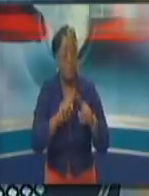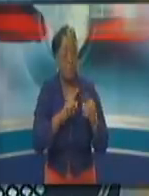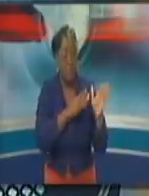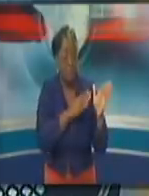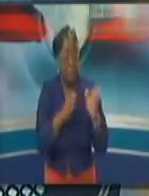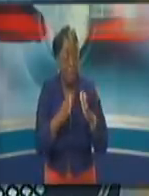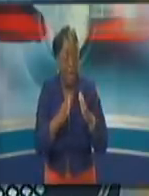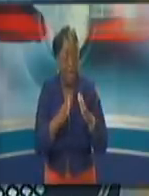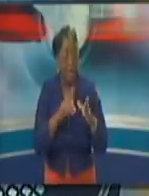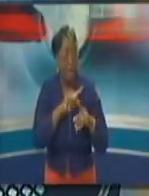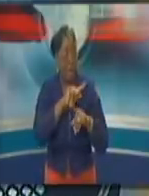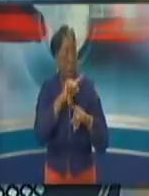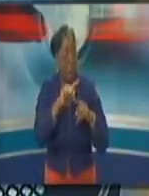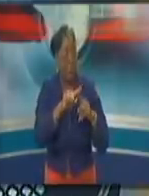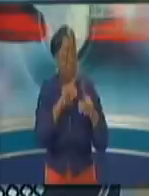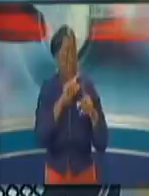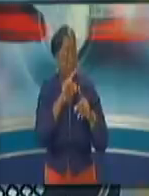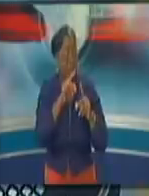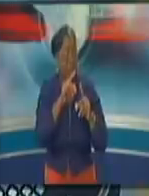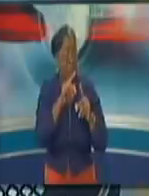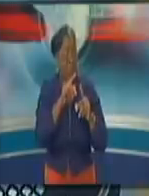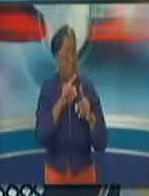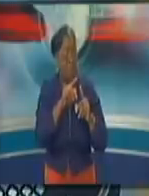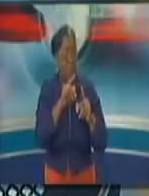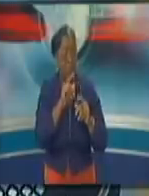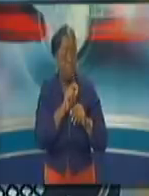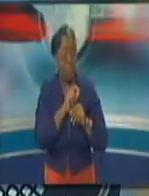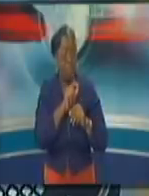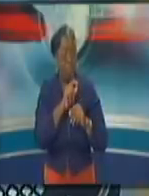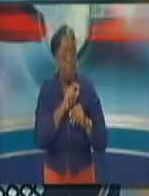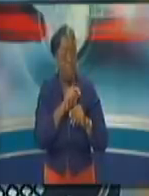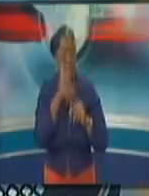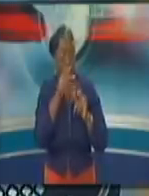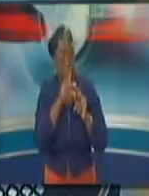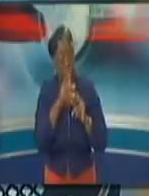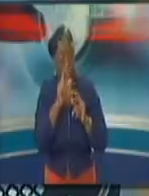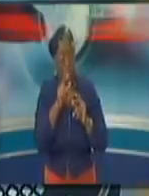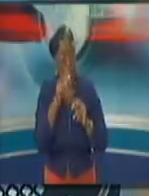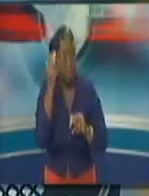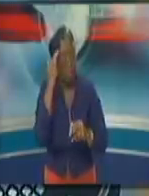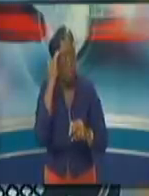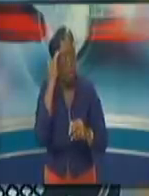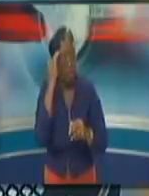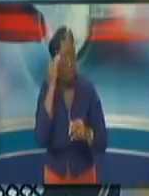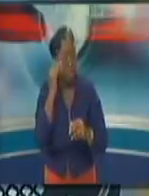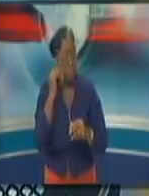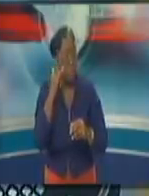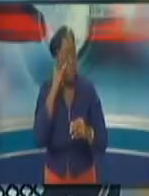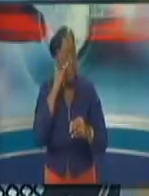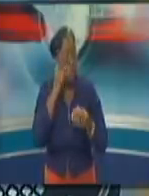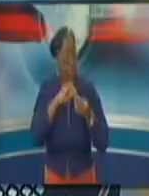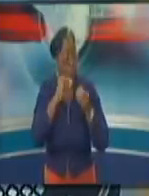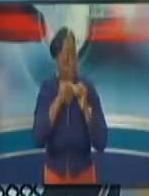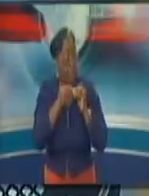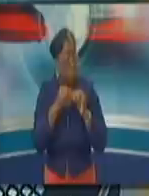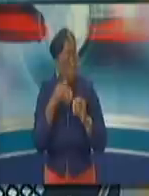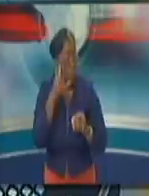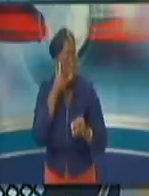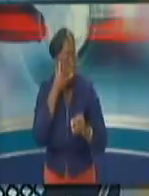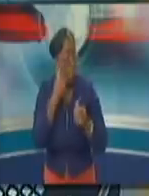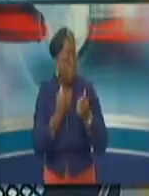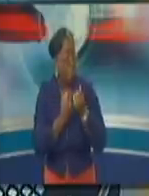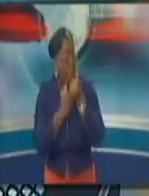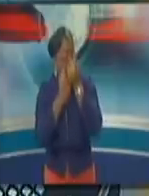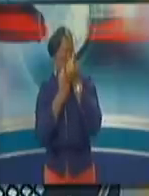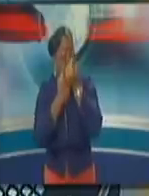when you may not be safe. In other words, you must have knowledge of the phone numbers that you can call for